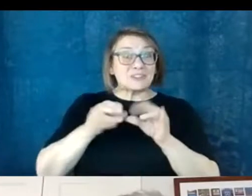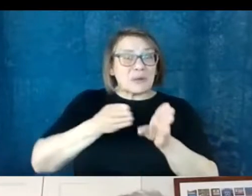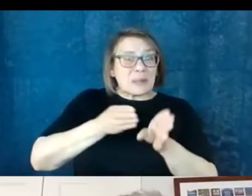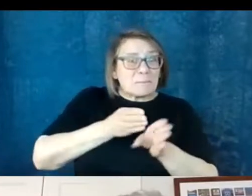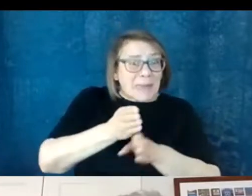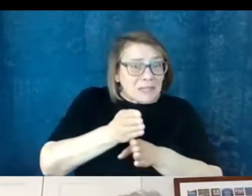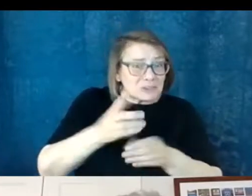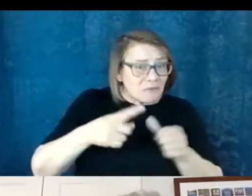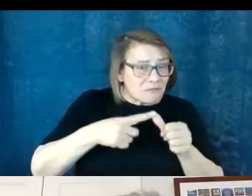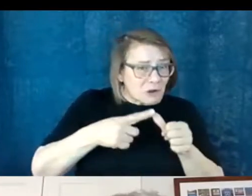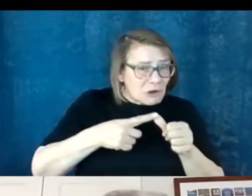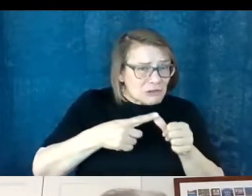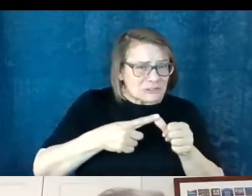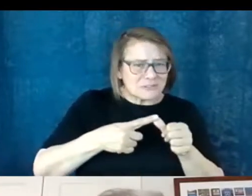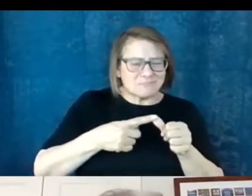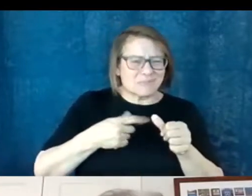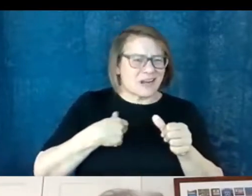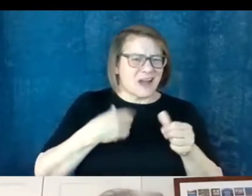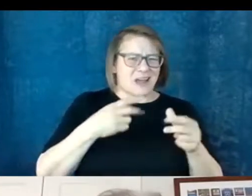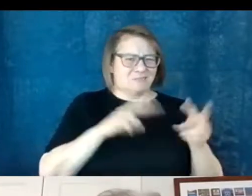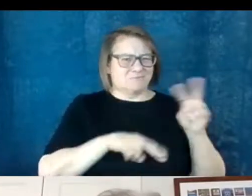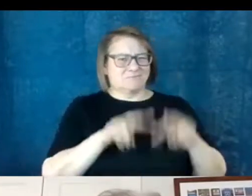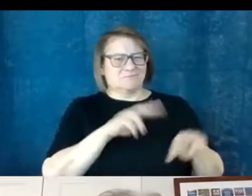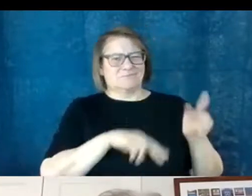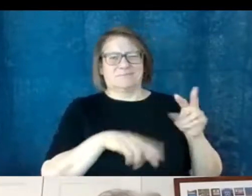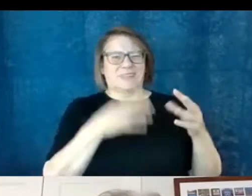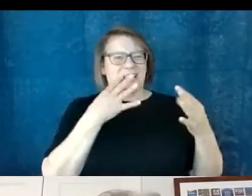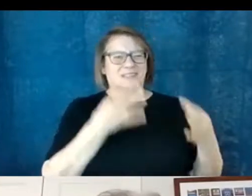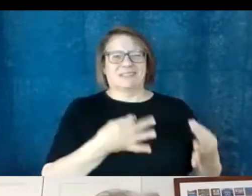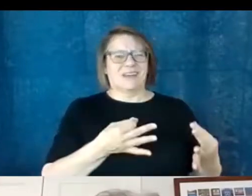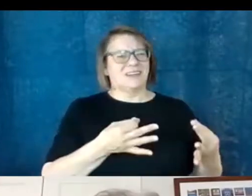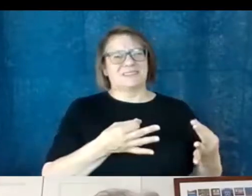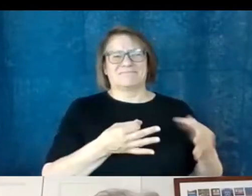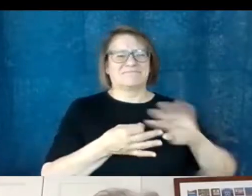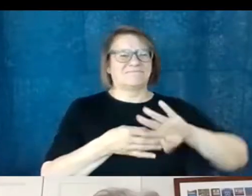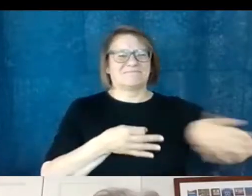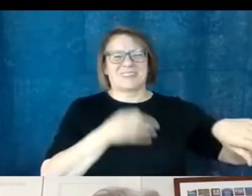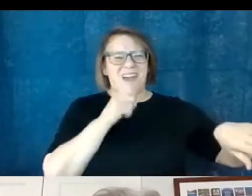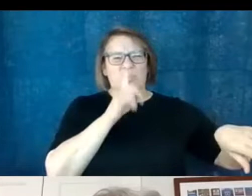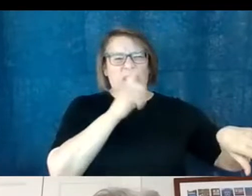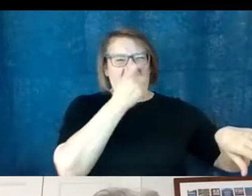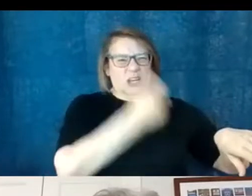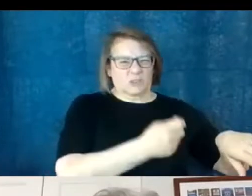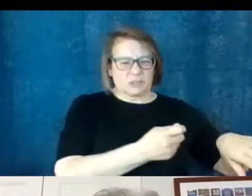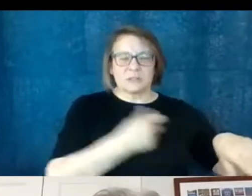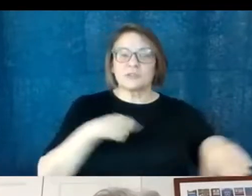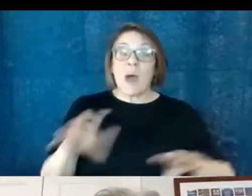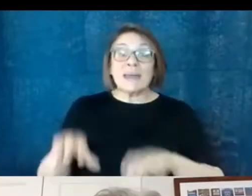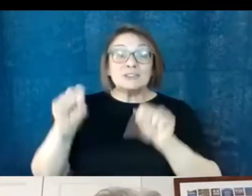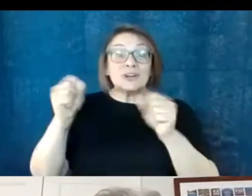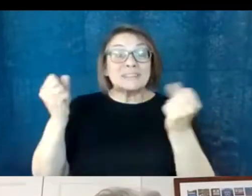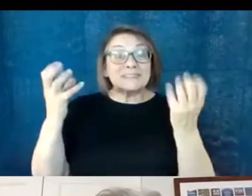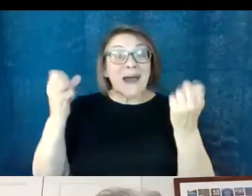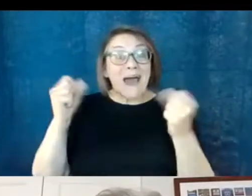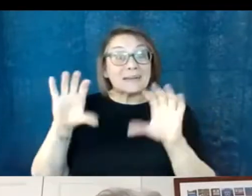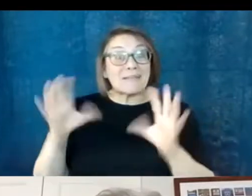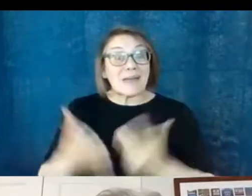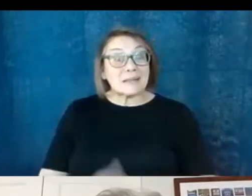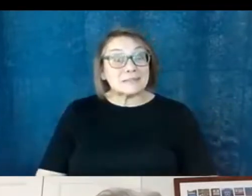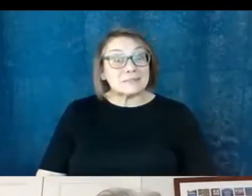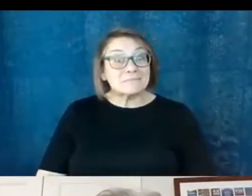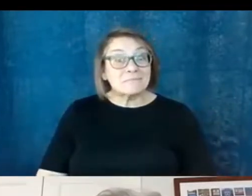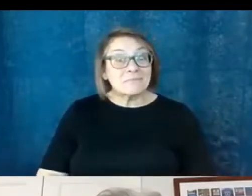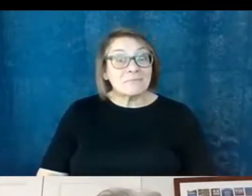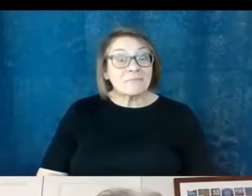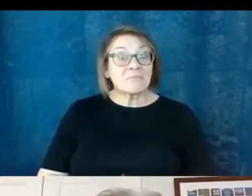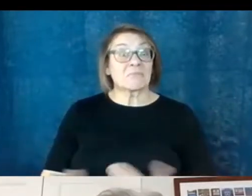I decided that it was not something that I was interested in. So I took a sign language class. And